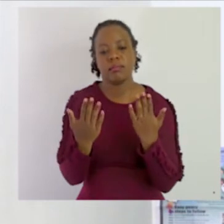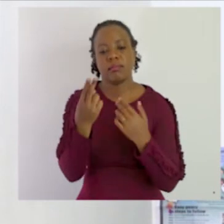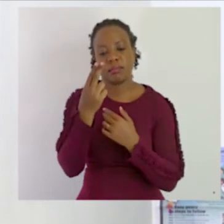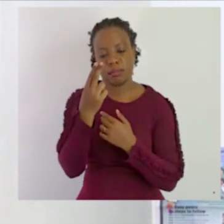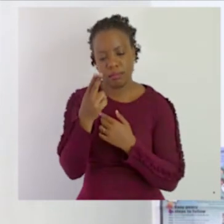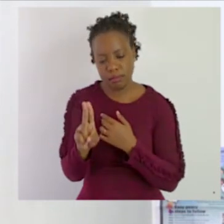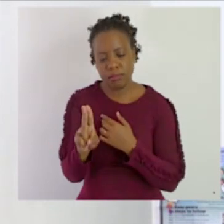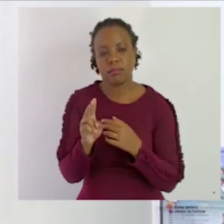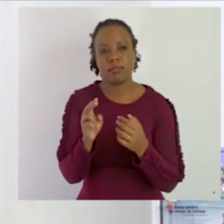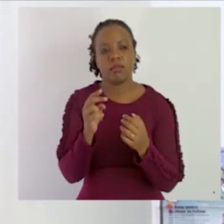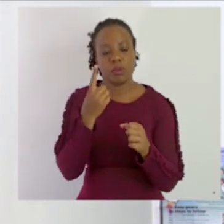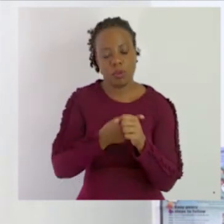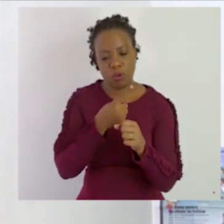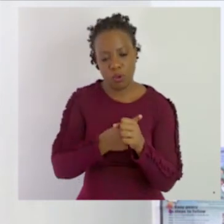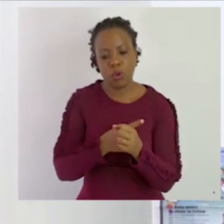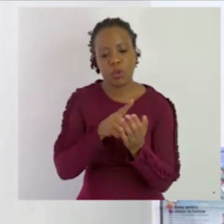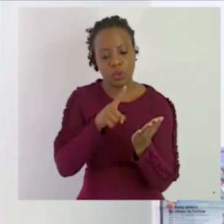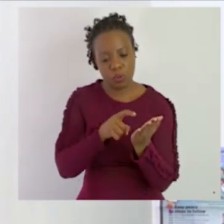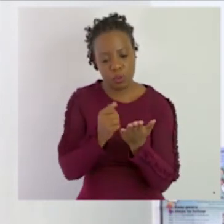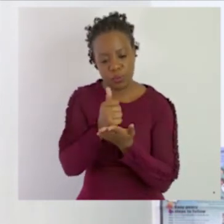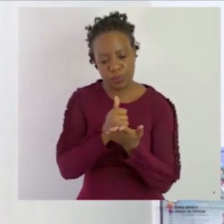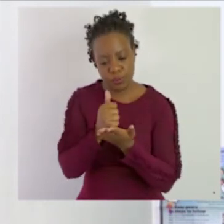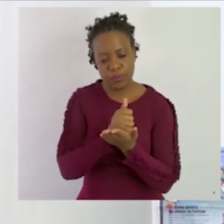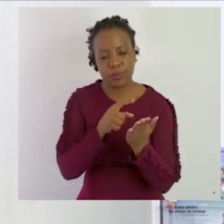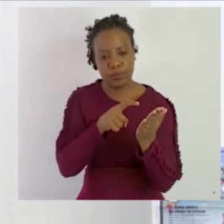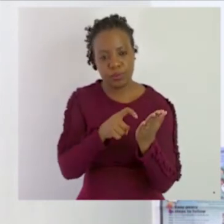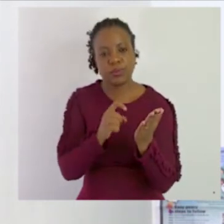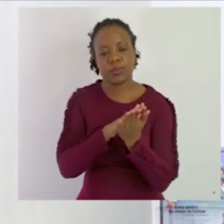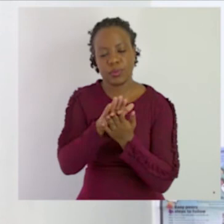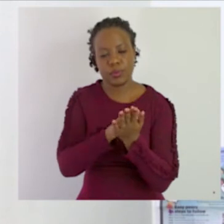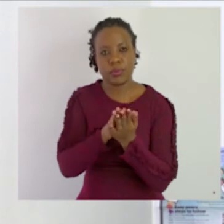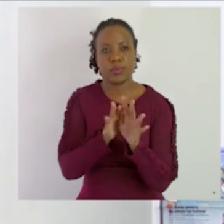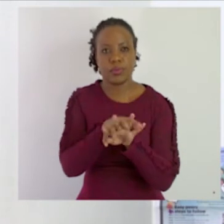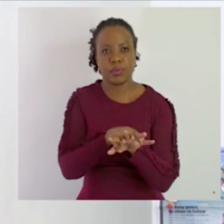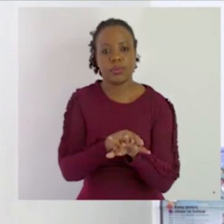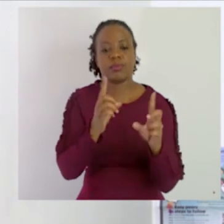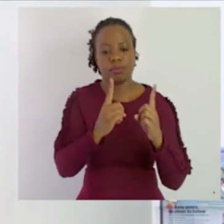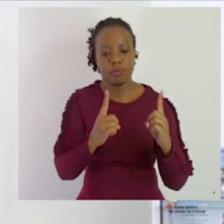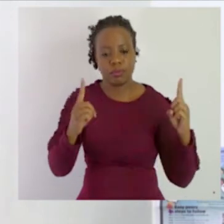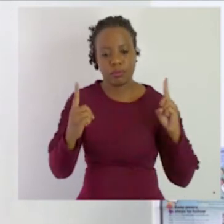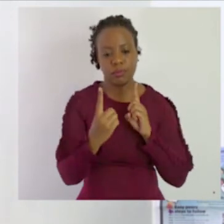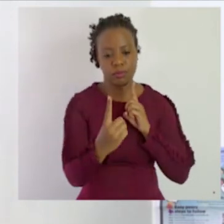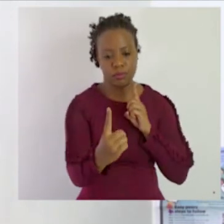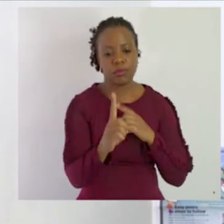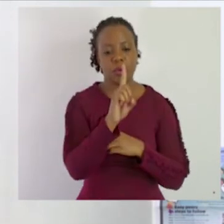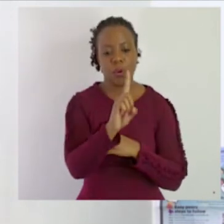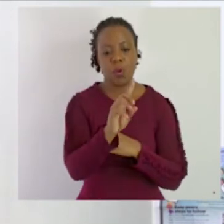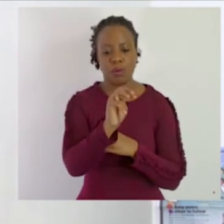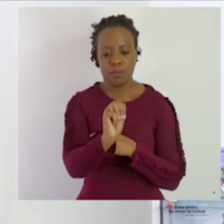Don't forget to sanitize. Stretch out your hands at least a meter to